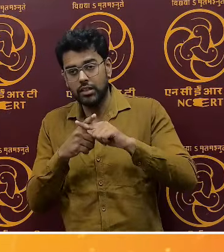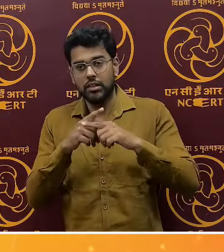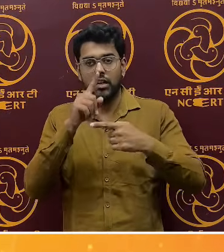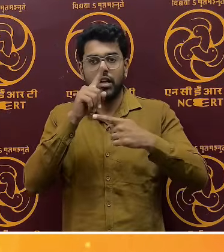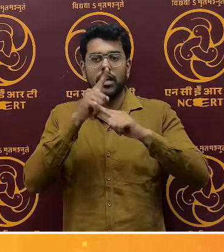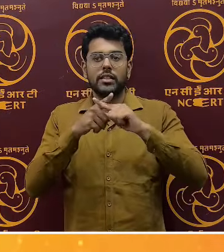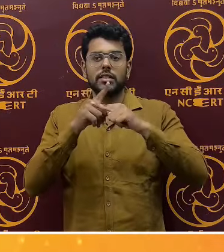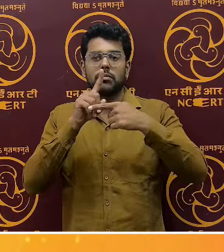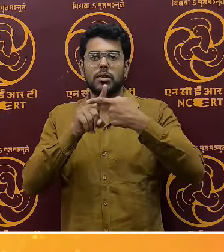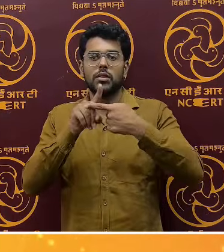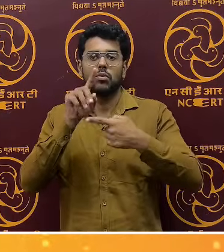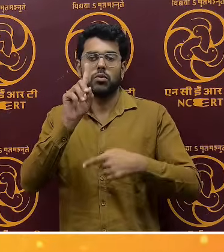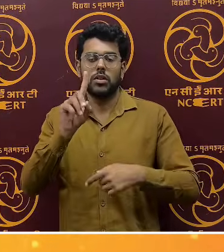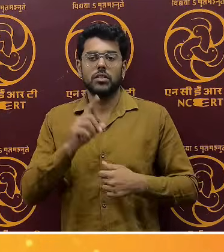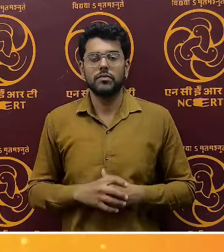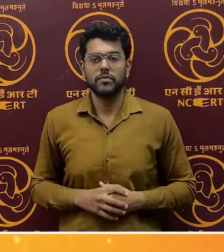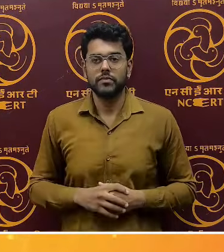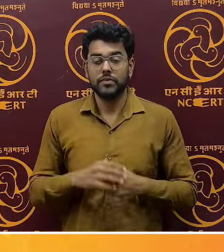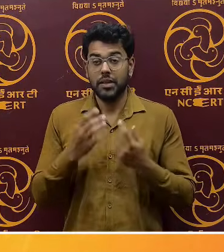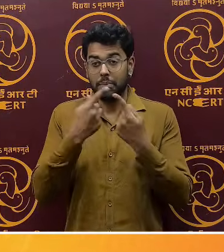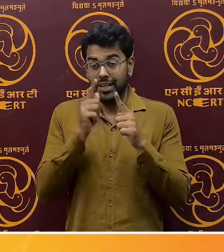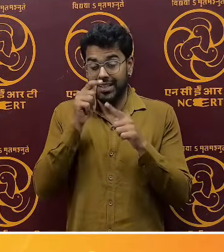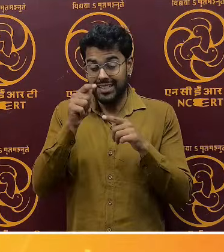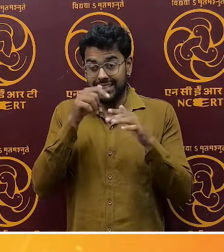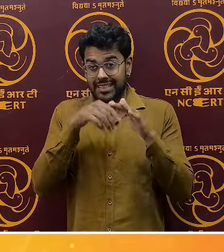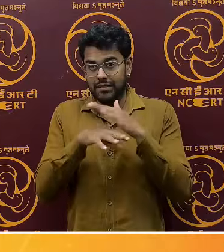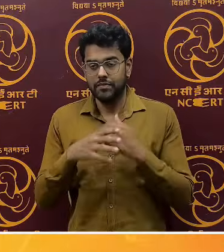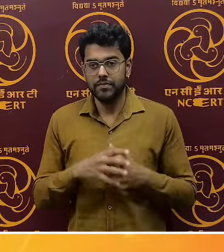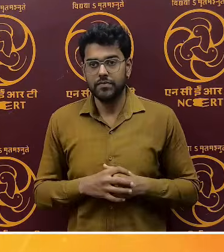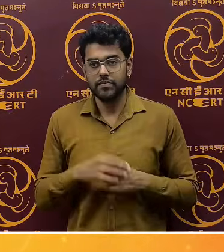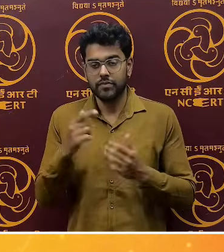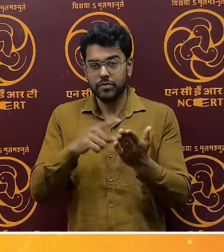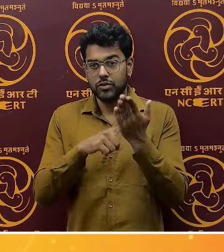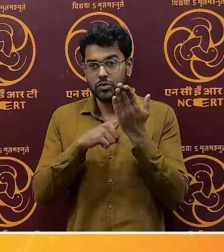plus 1. But actually this area is